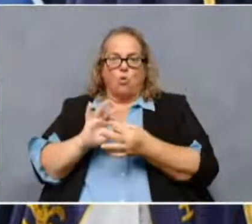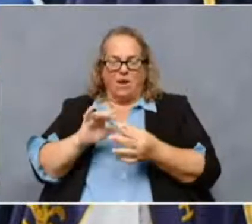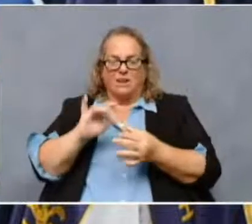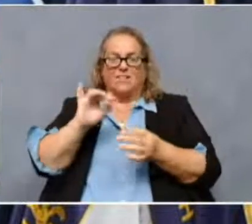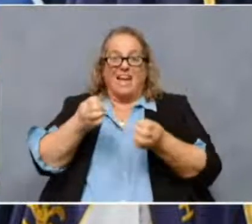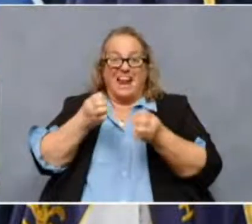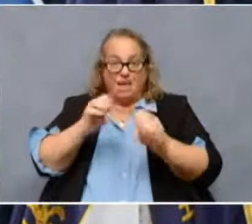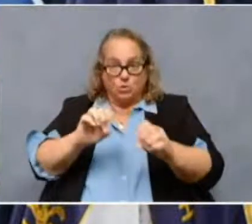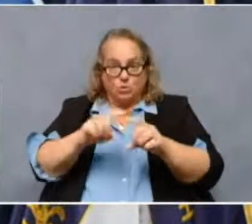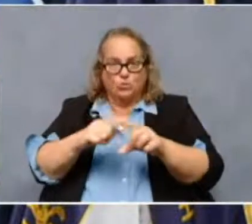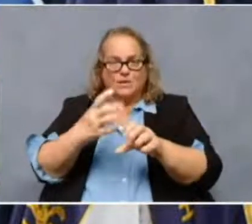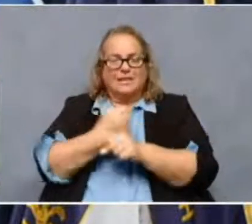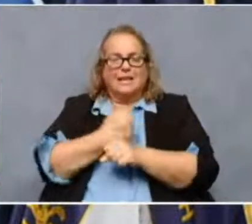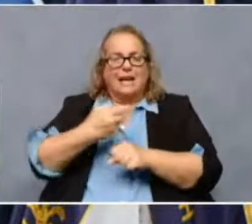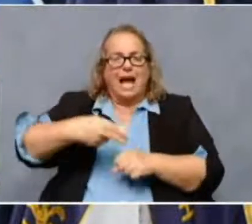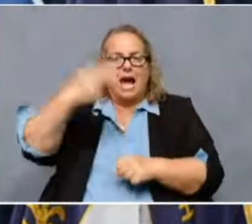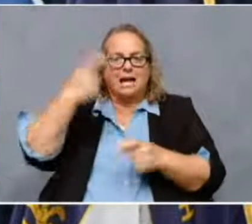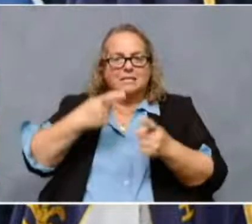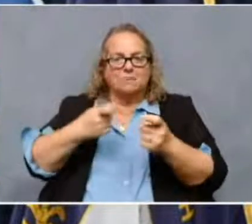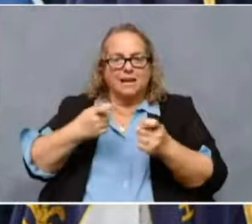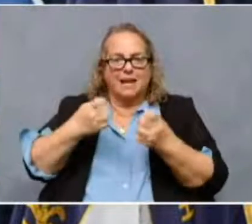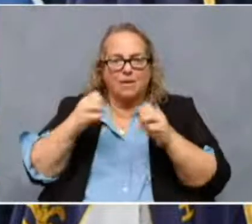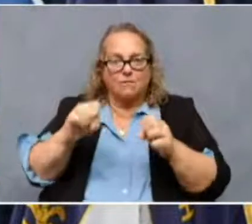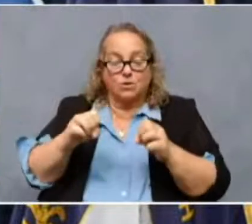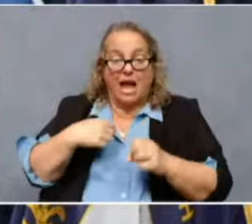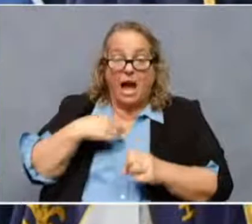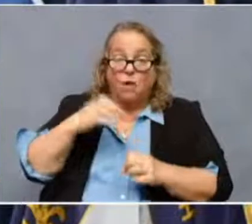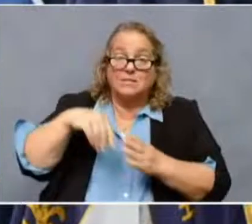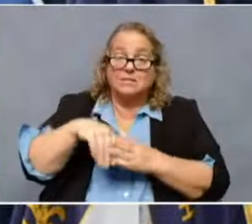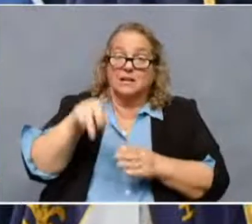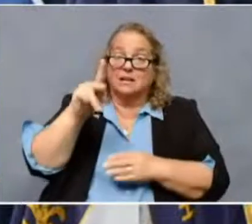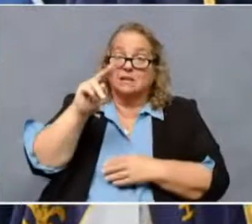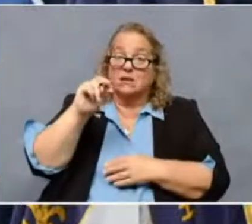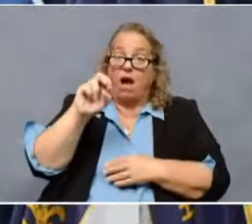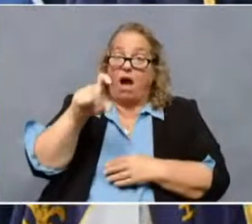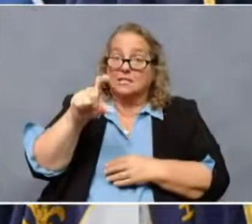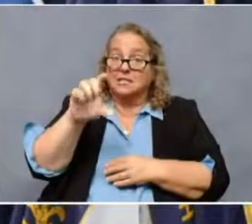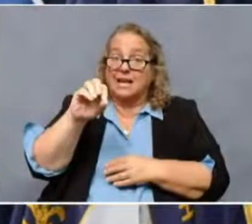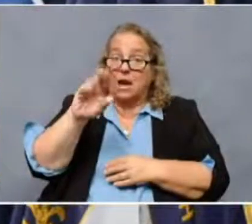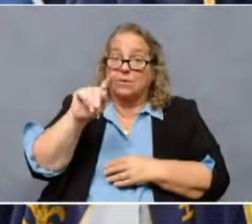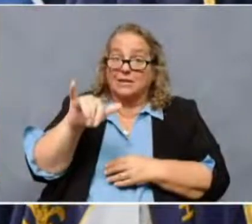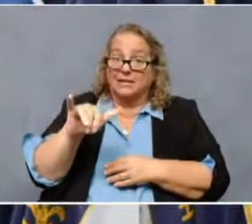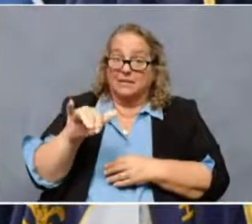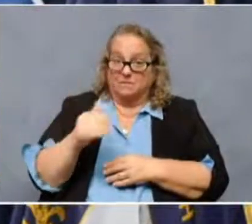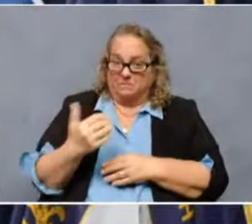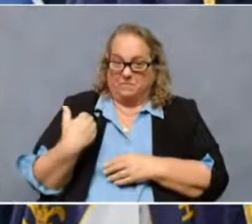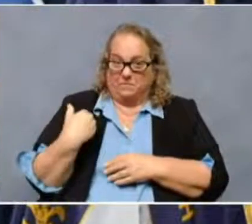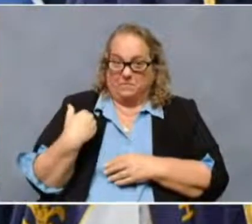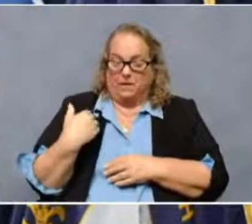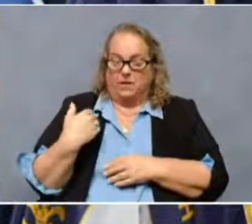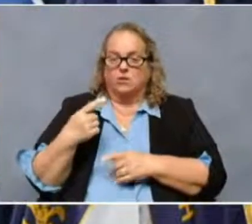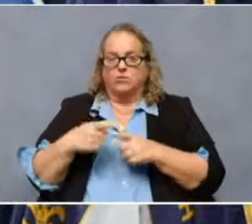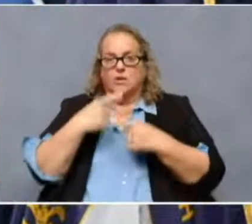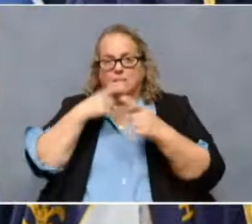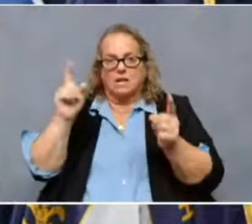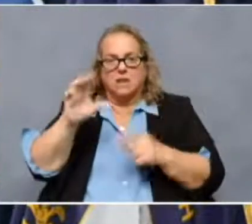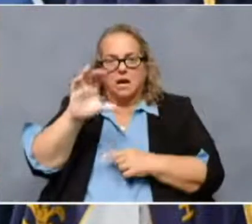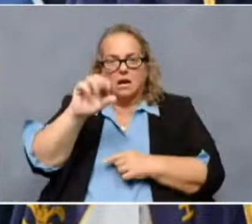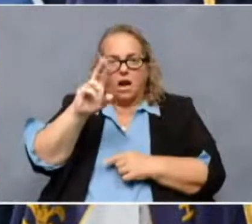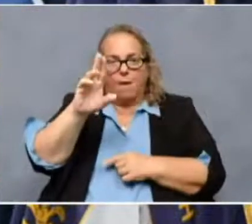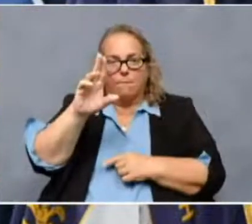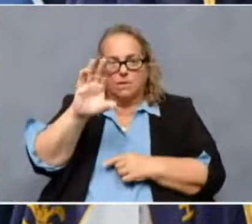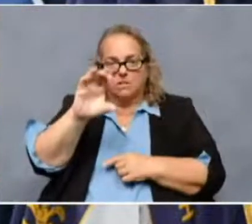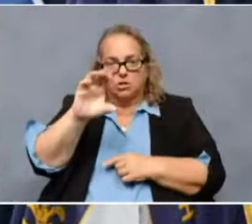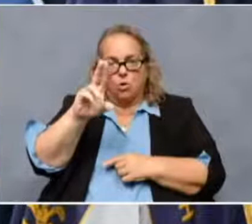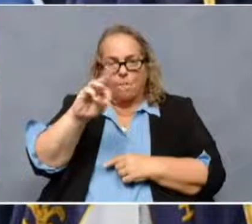Kentuckian. And I was in Knox County earlier this week to announce that Cumberland Valley Electric Co-op is the first to go public with these